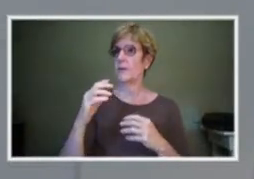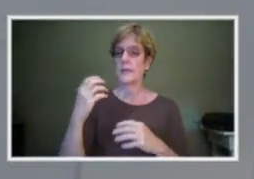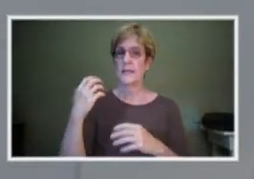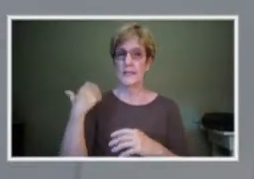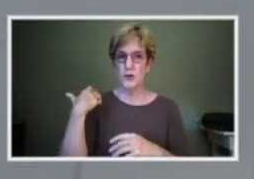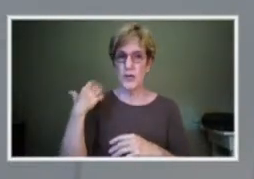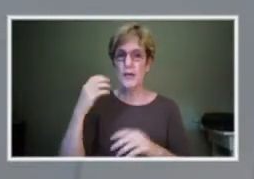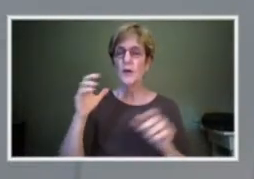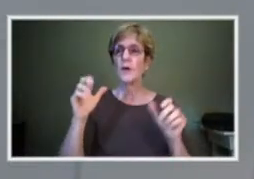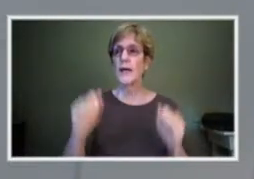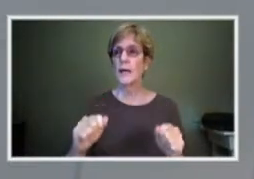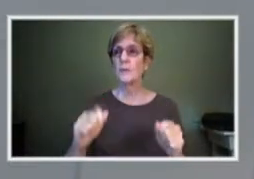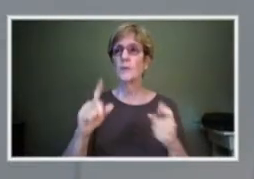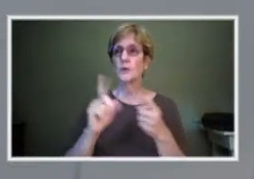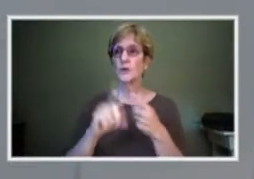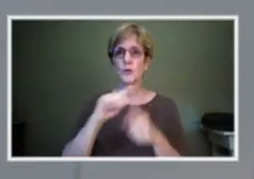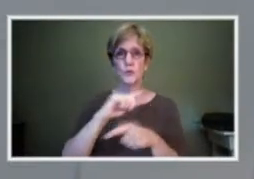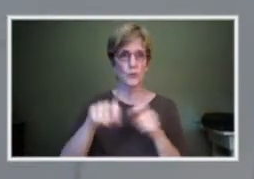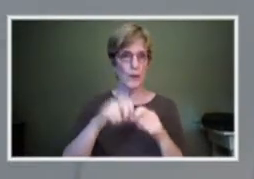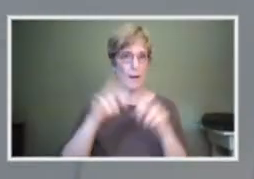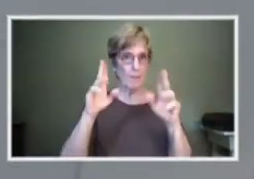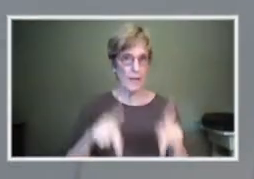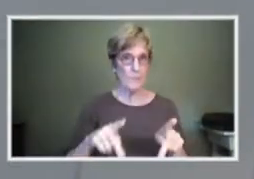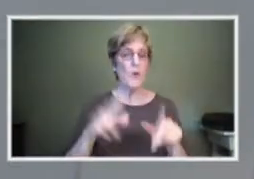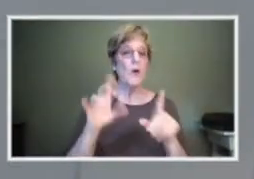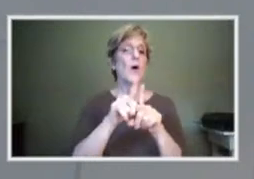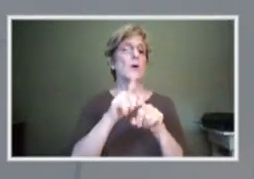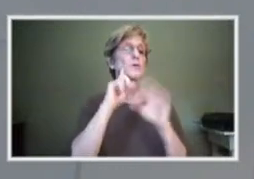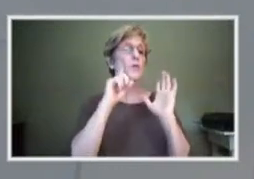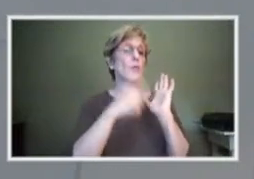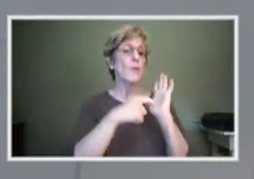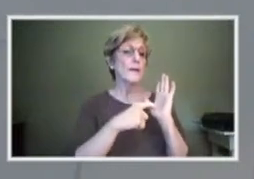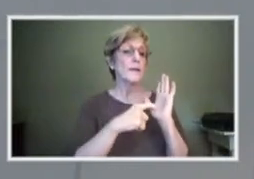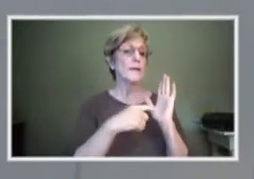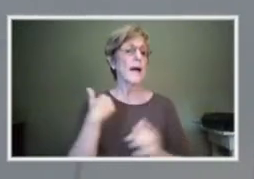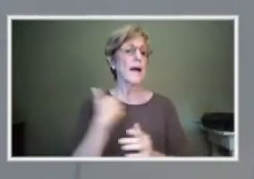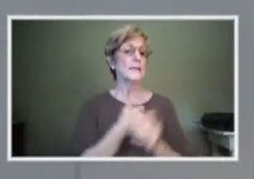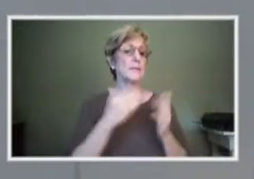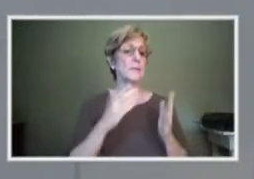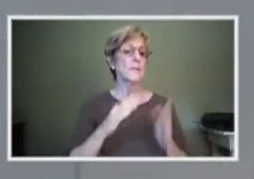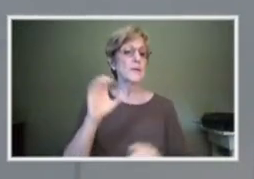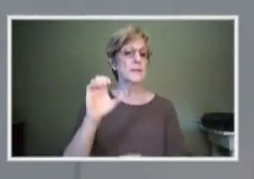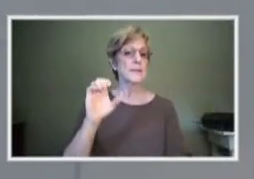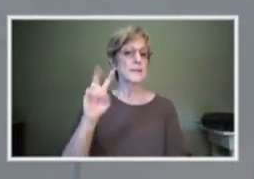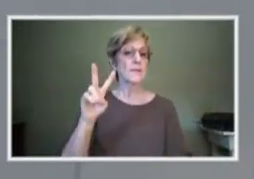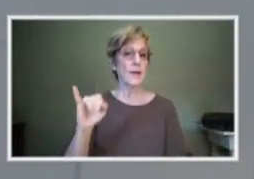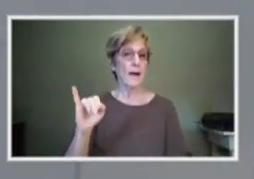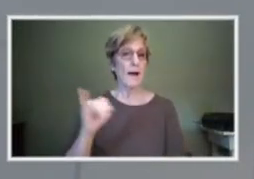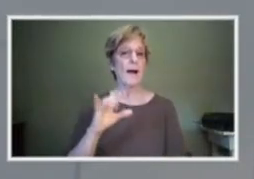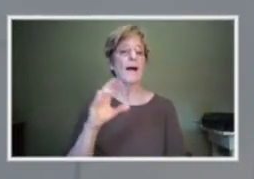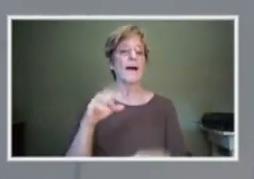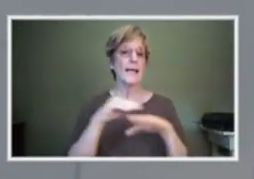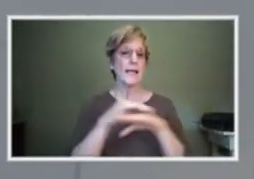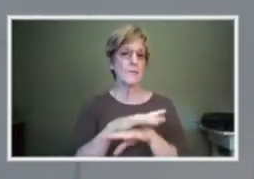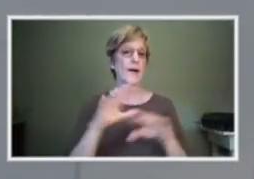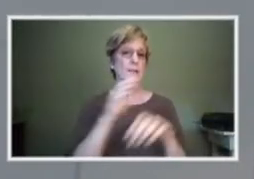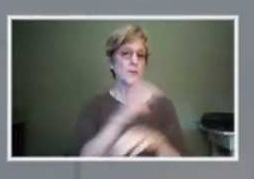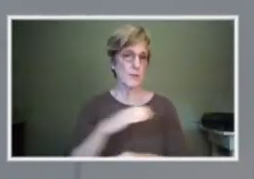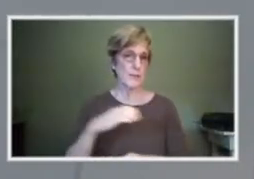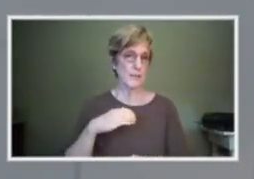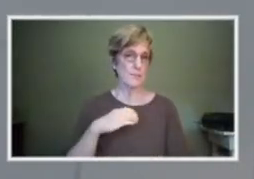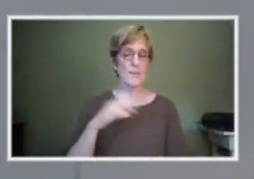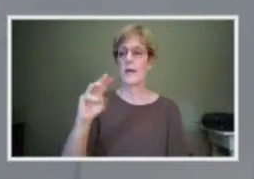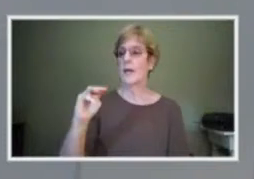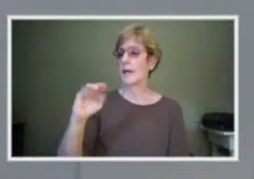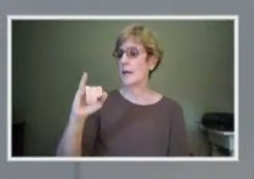to wrap this up. And I also want to recognize members of our CBI advisory committee as well. Ms. Mitchell, I